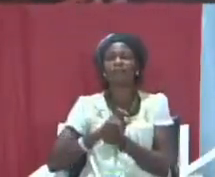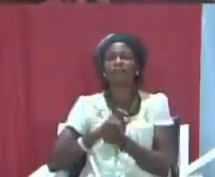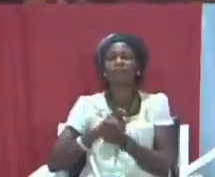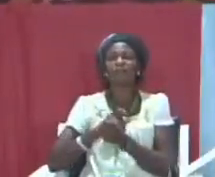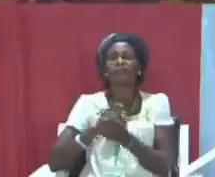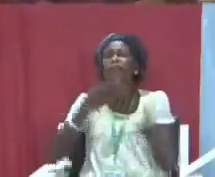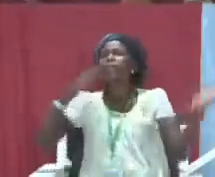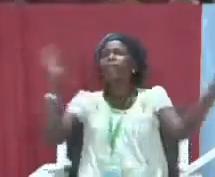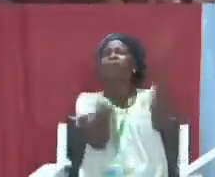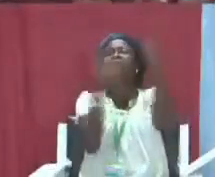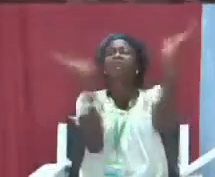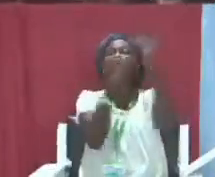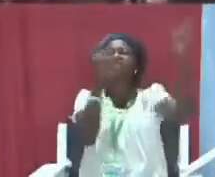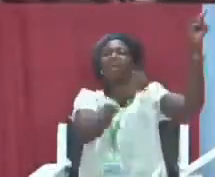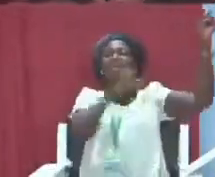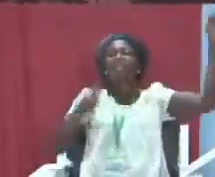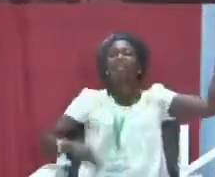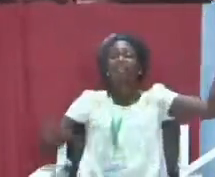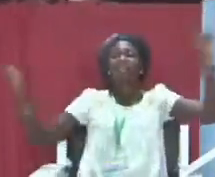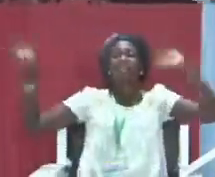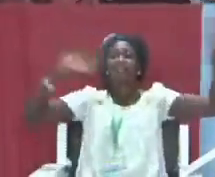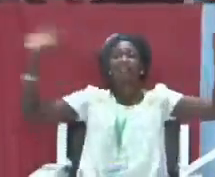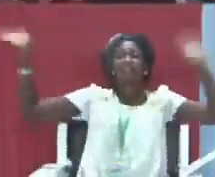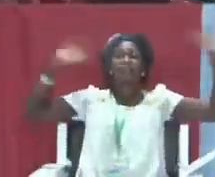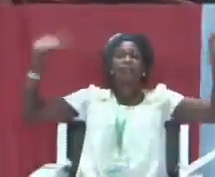Praise the Lord!